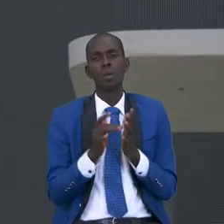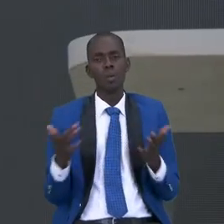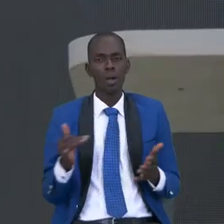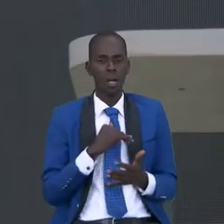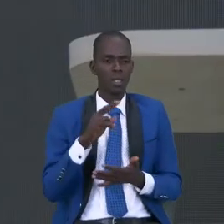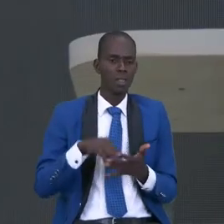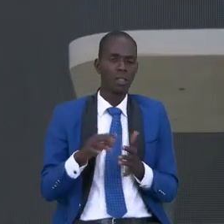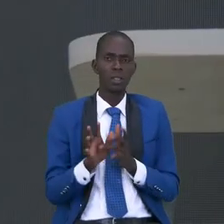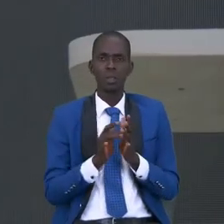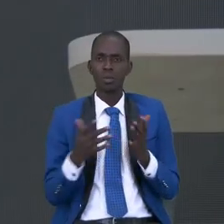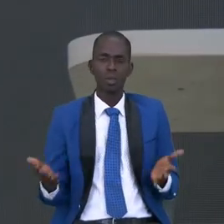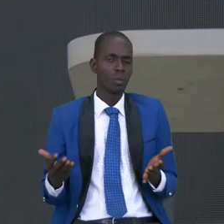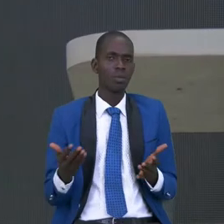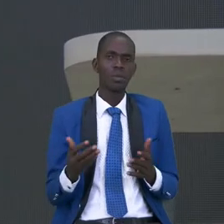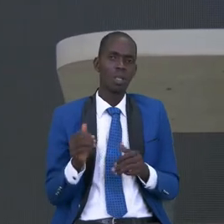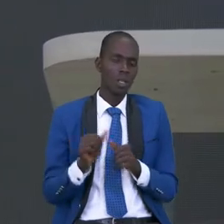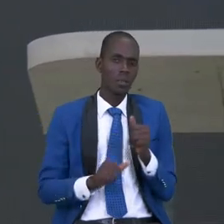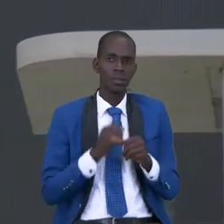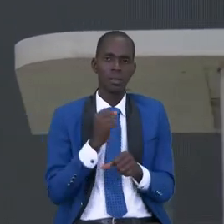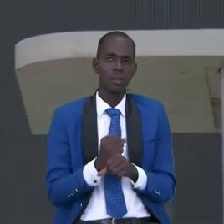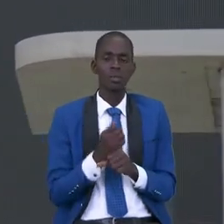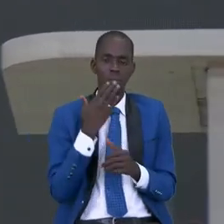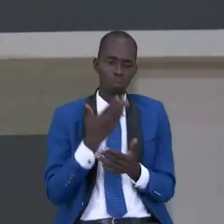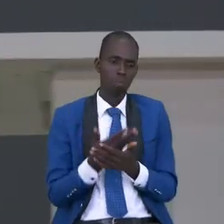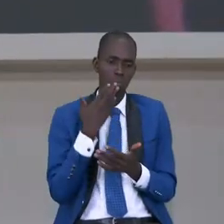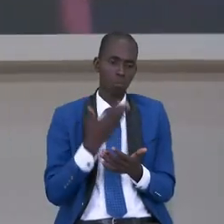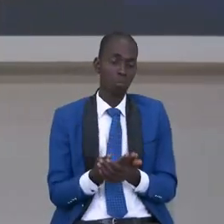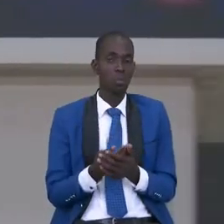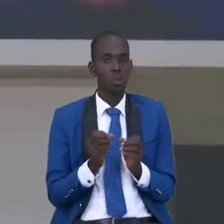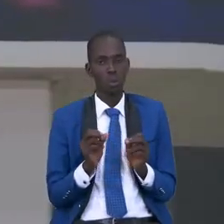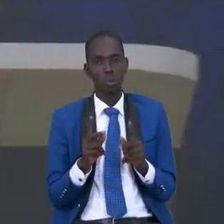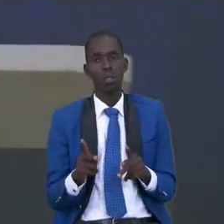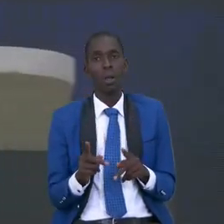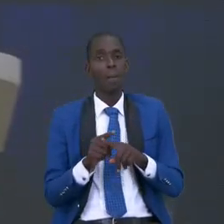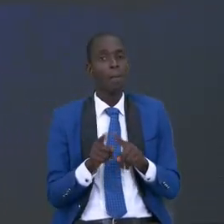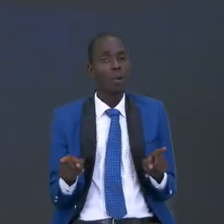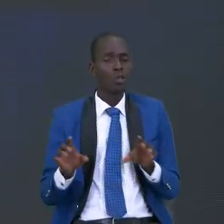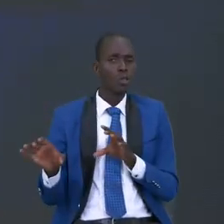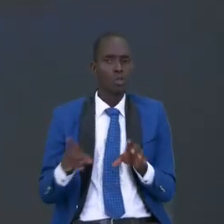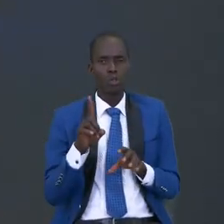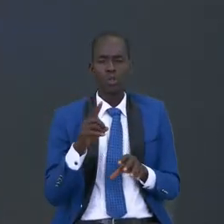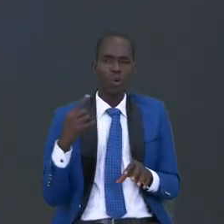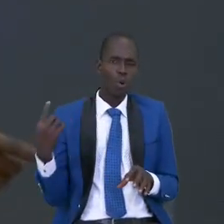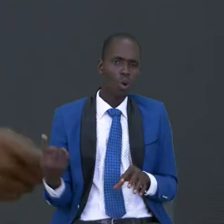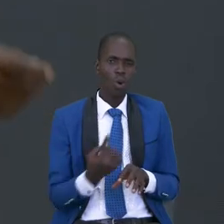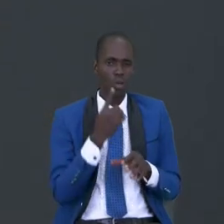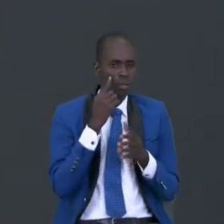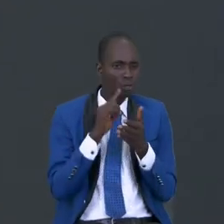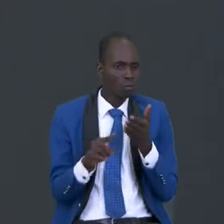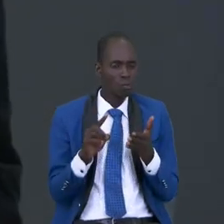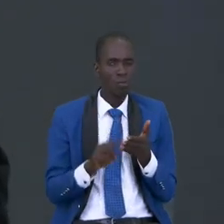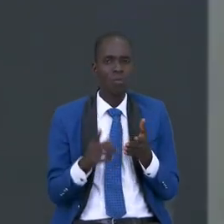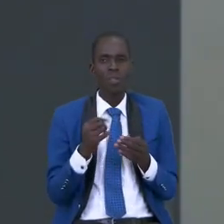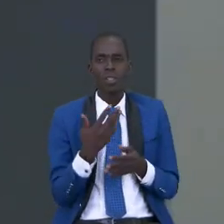Bible through every year. Good, good, good. But did you ever check up the things that